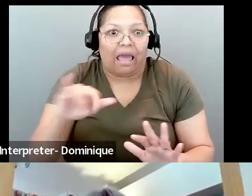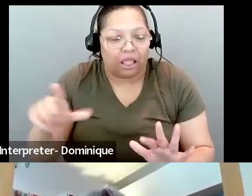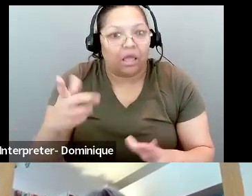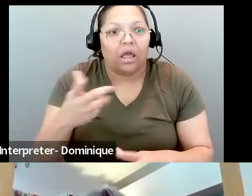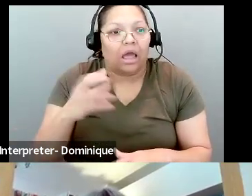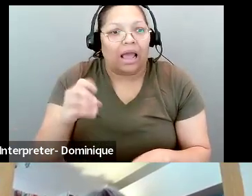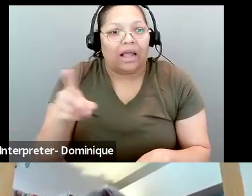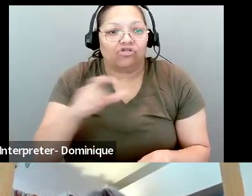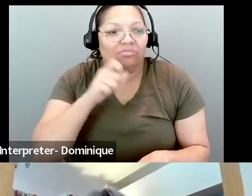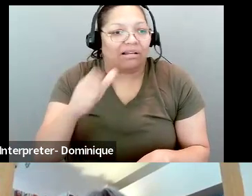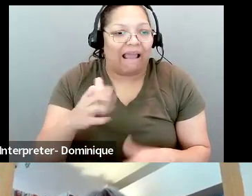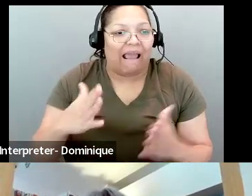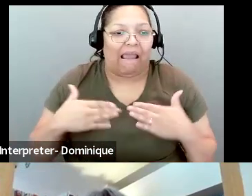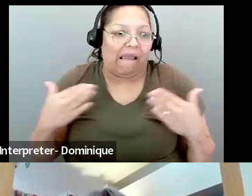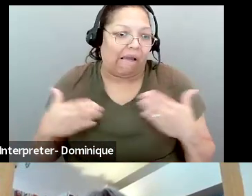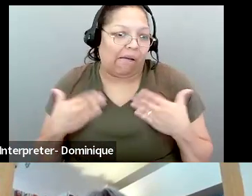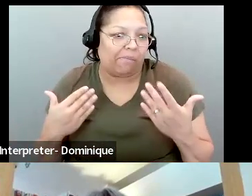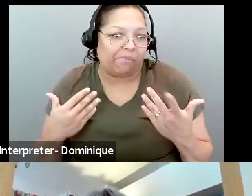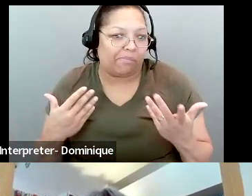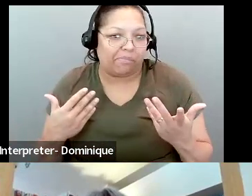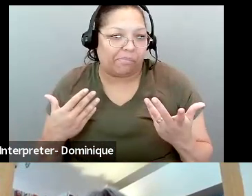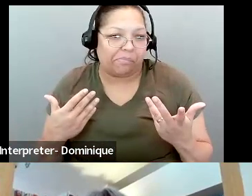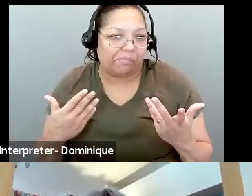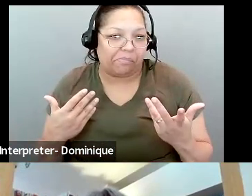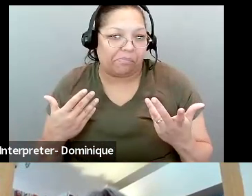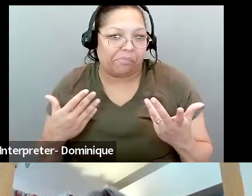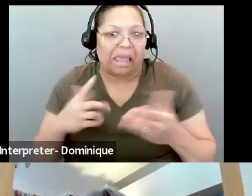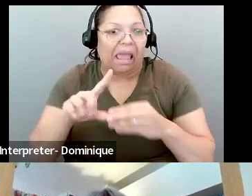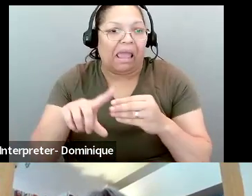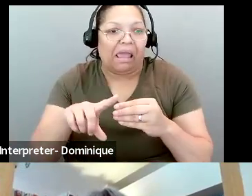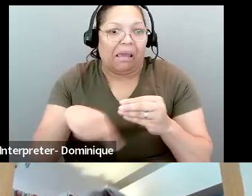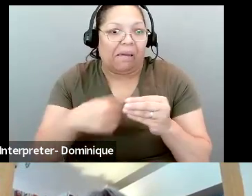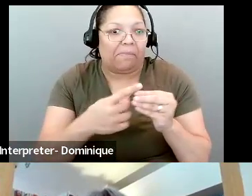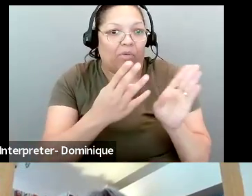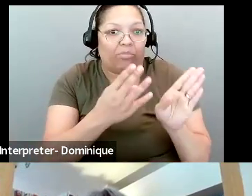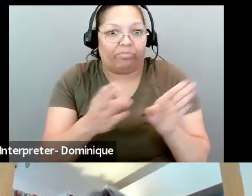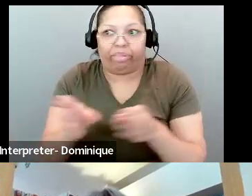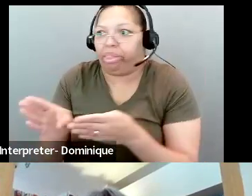not happy about the changing course.